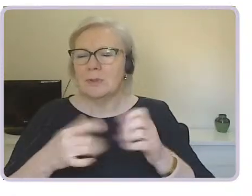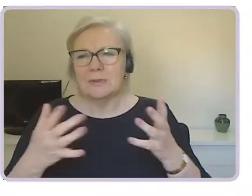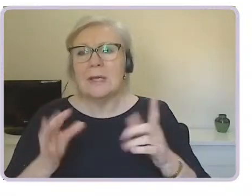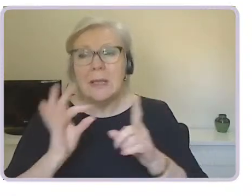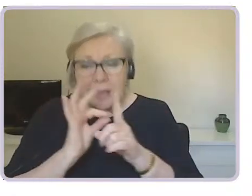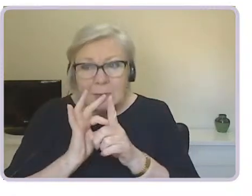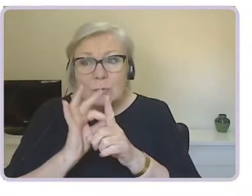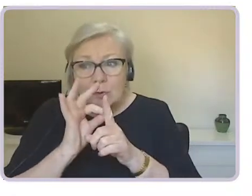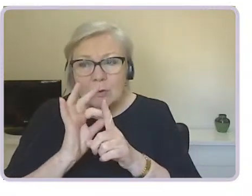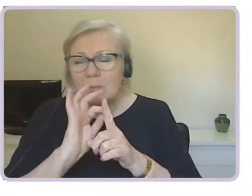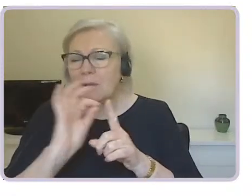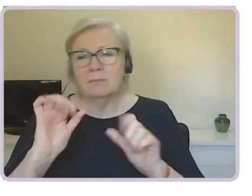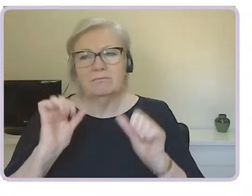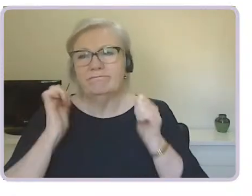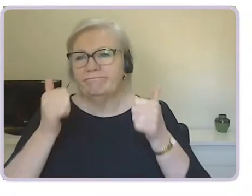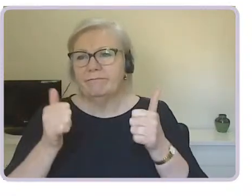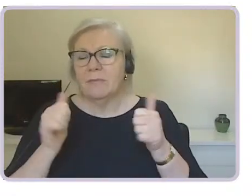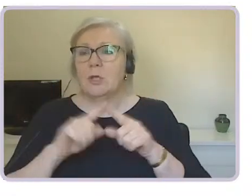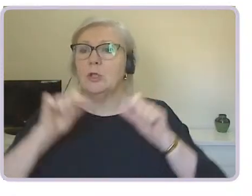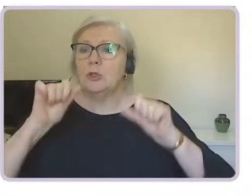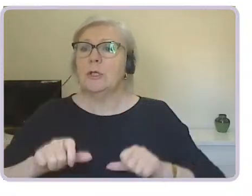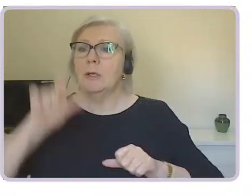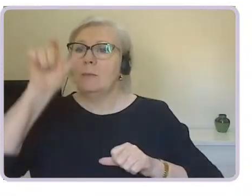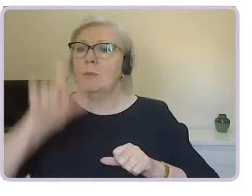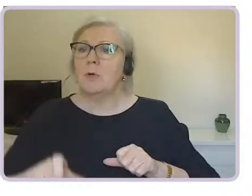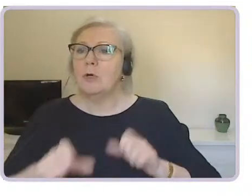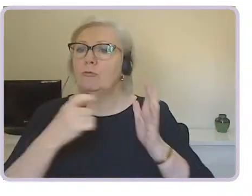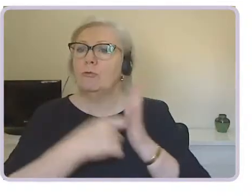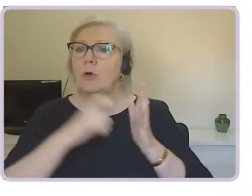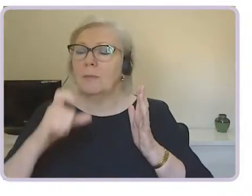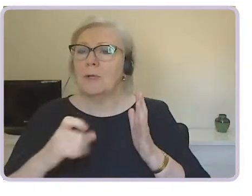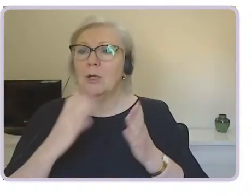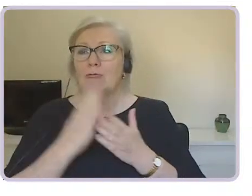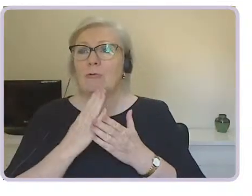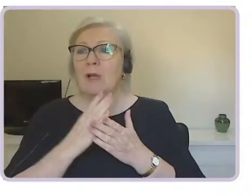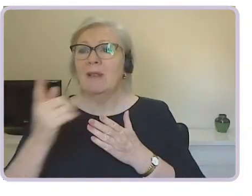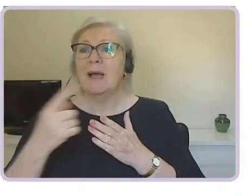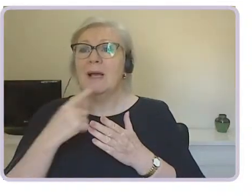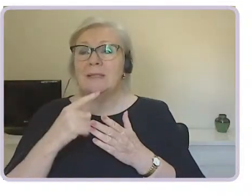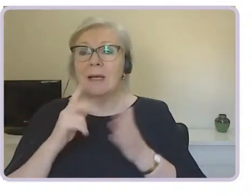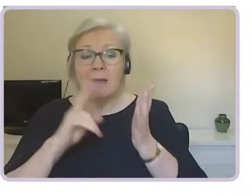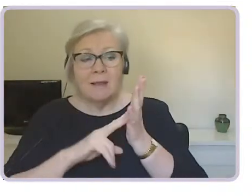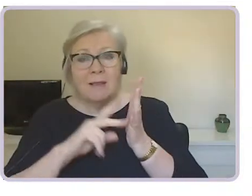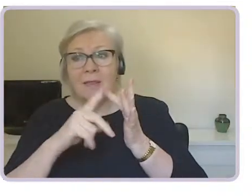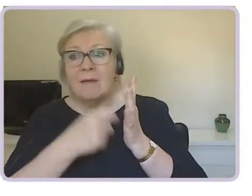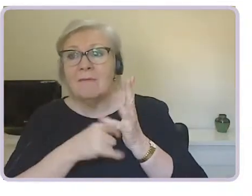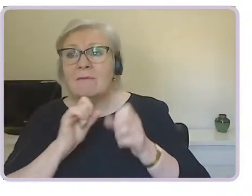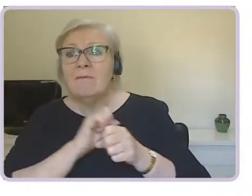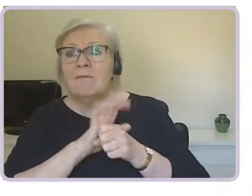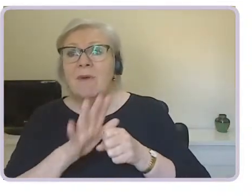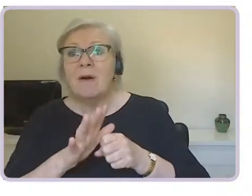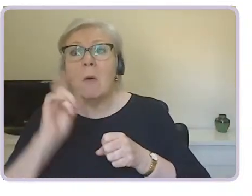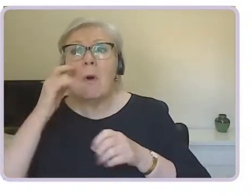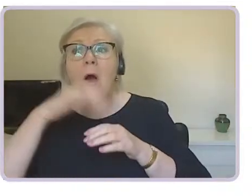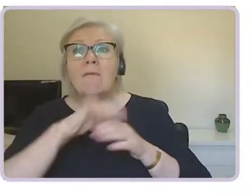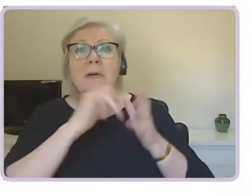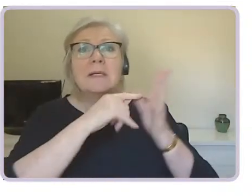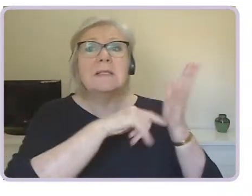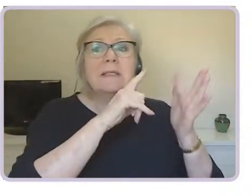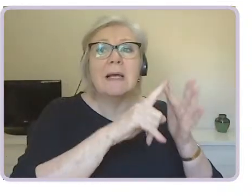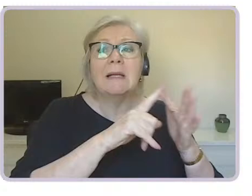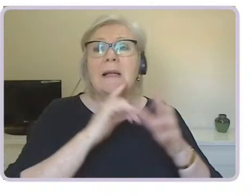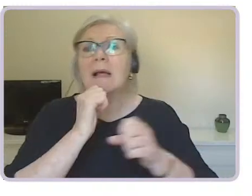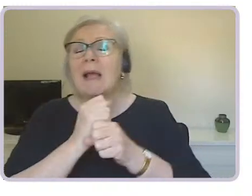of the Royal Commission said, the virus doesn't really care what jurisdiction is responsible or what portfolio.